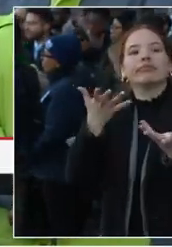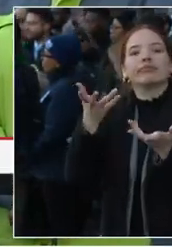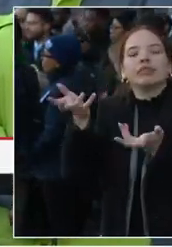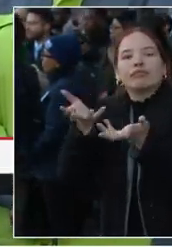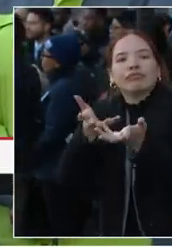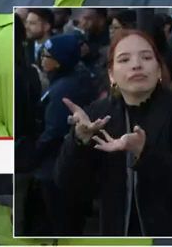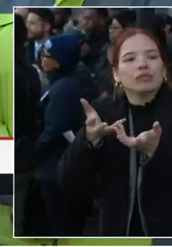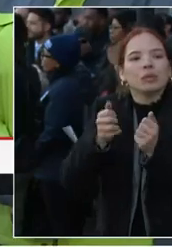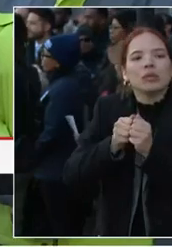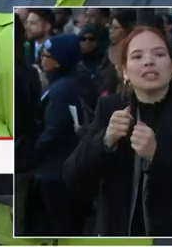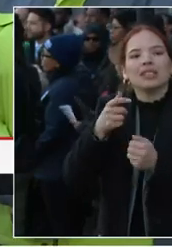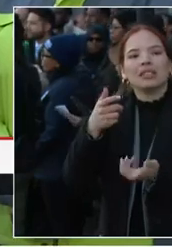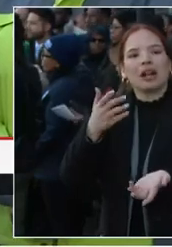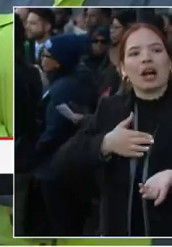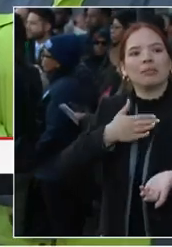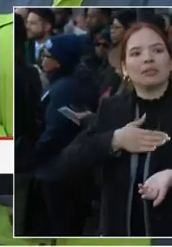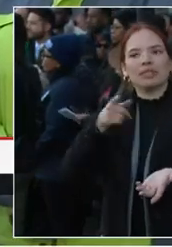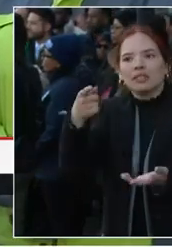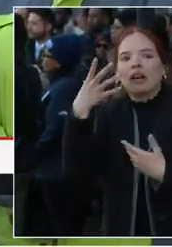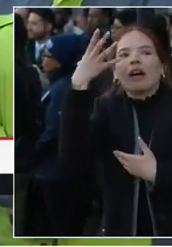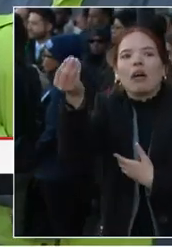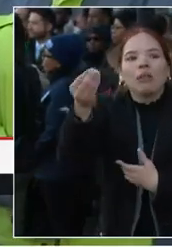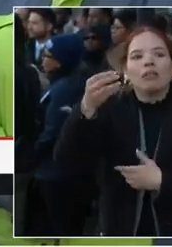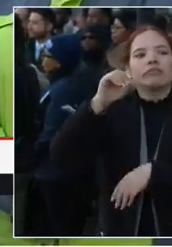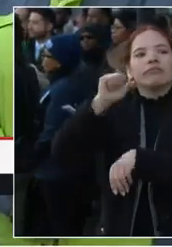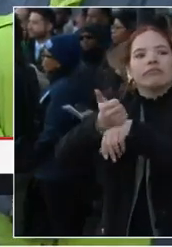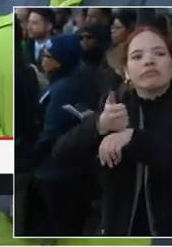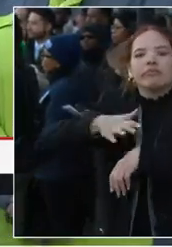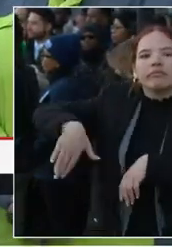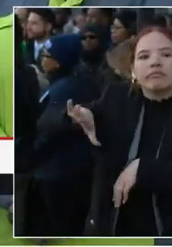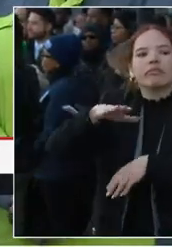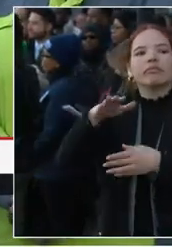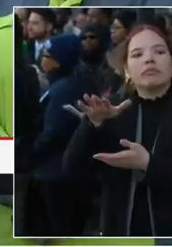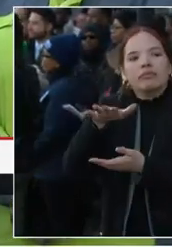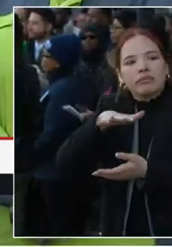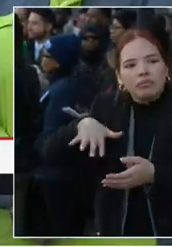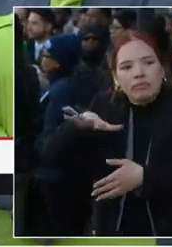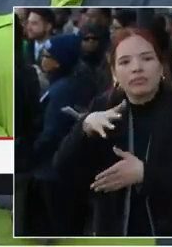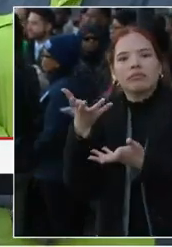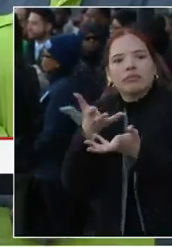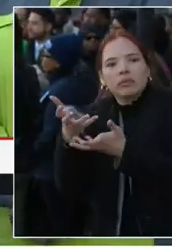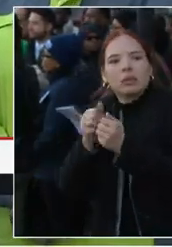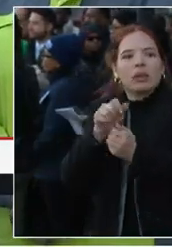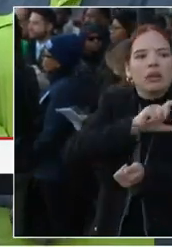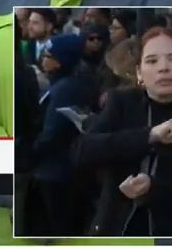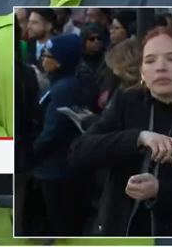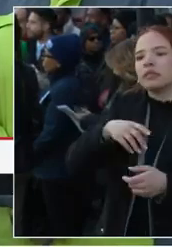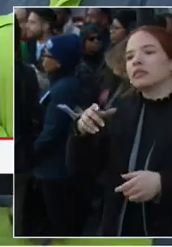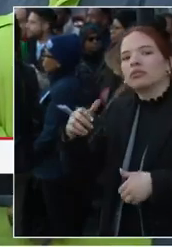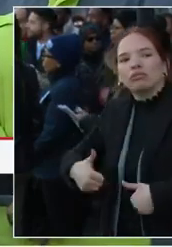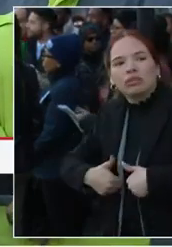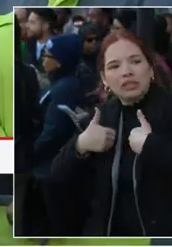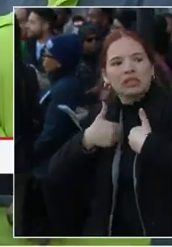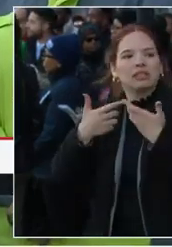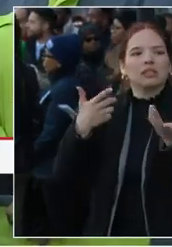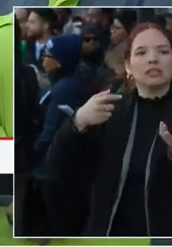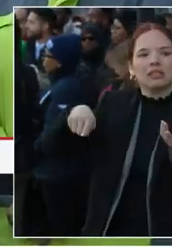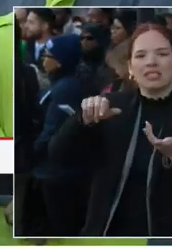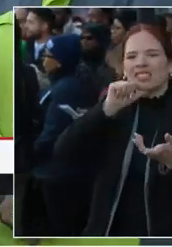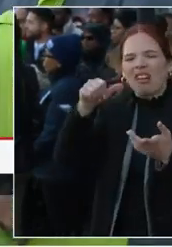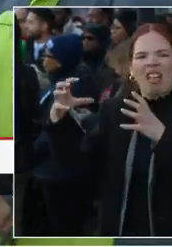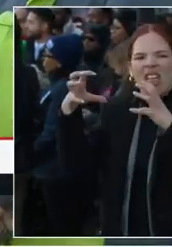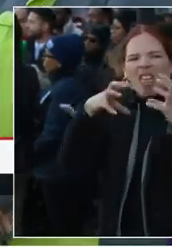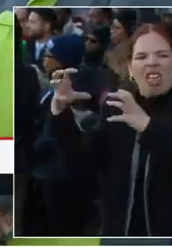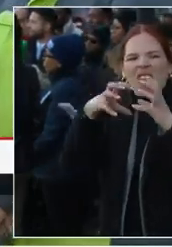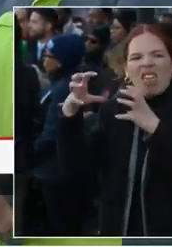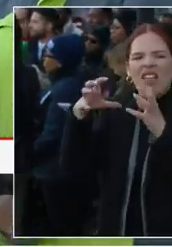in community, creating a space where there can be an interaction between police and community where it's non-confrontational. They sent me a video the other